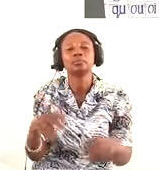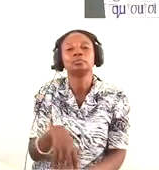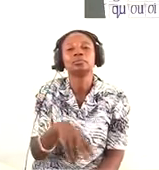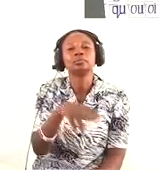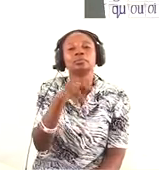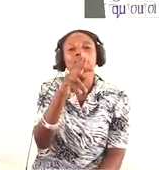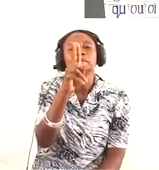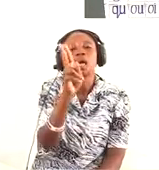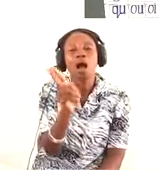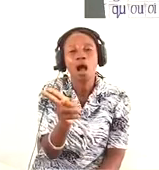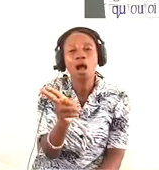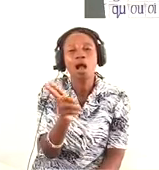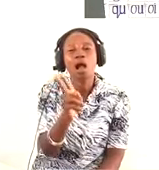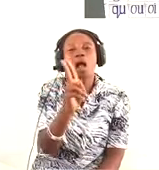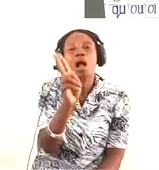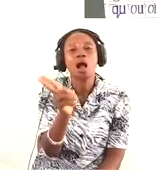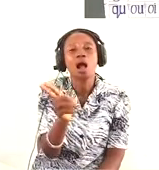Let's go.